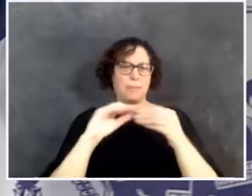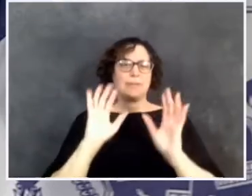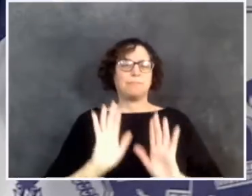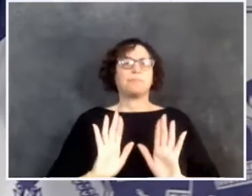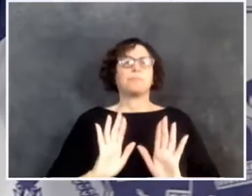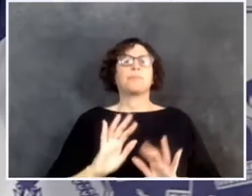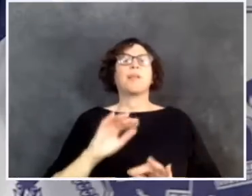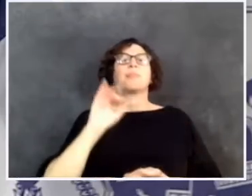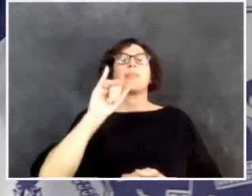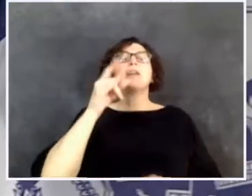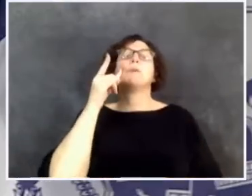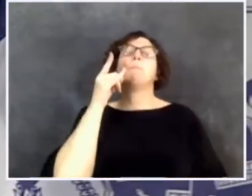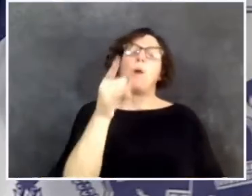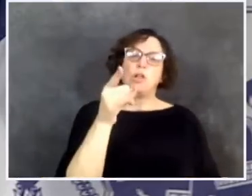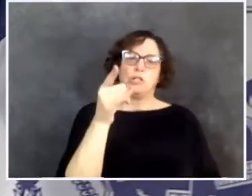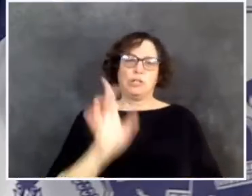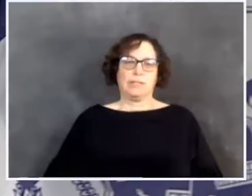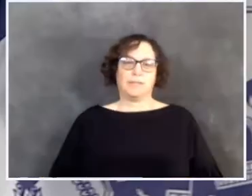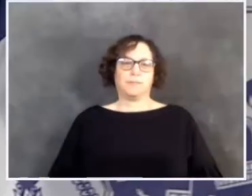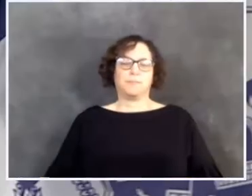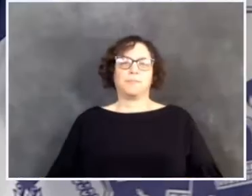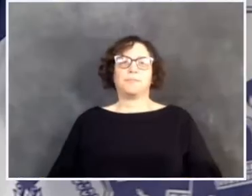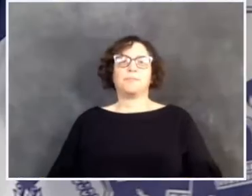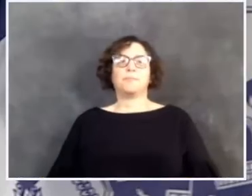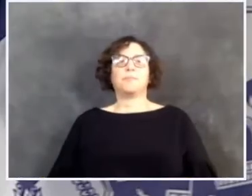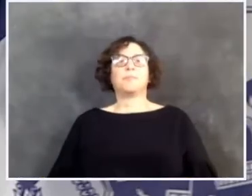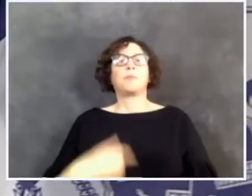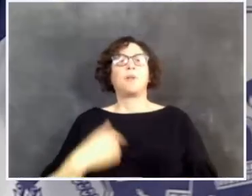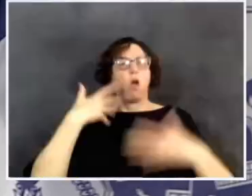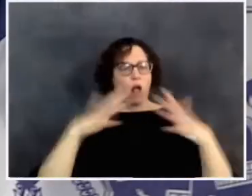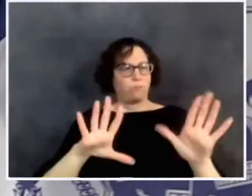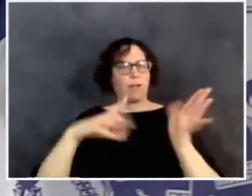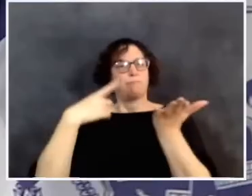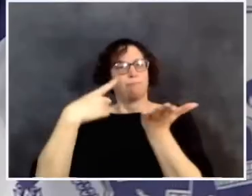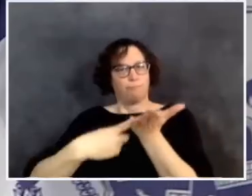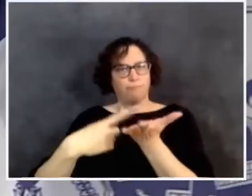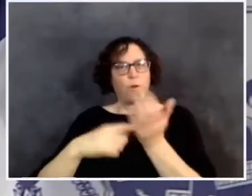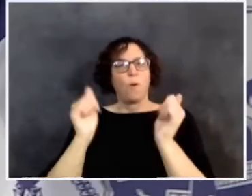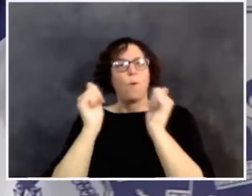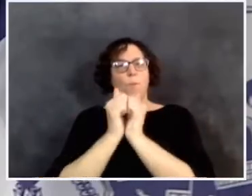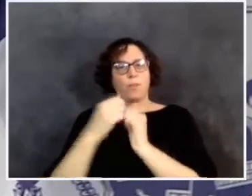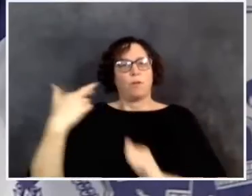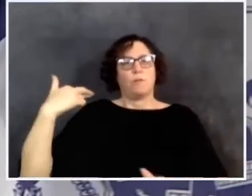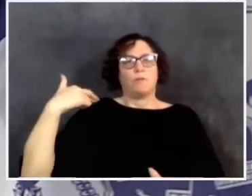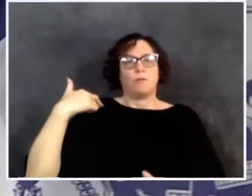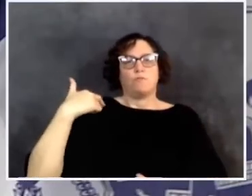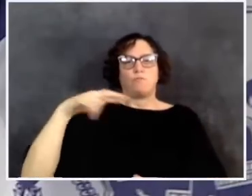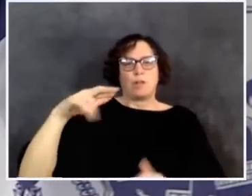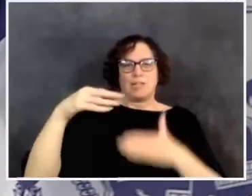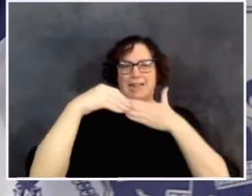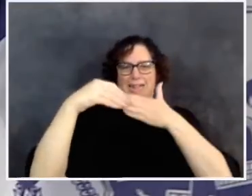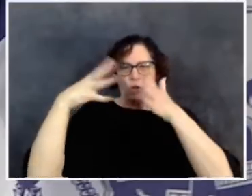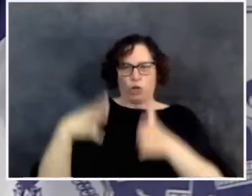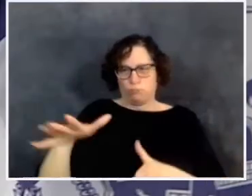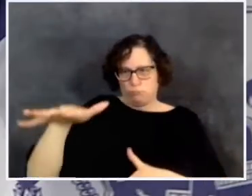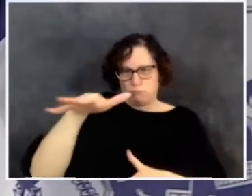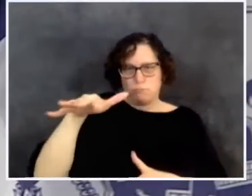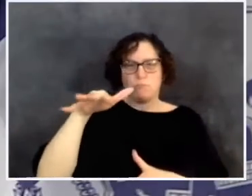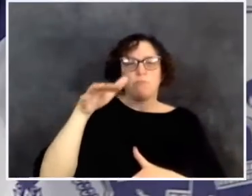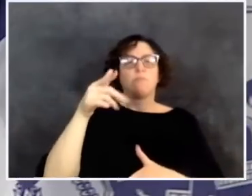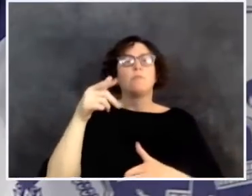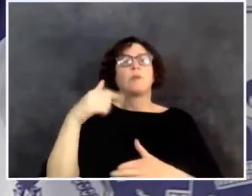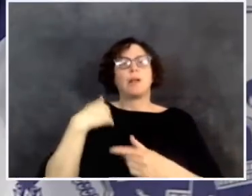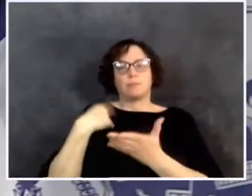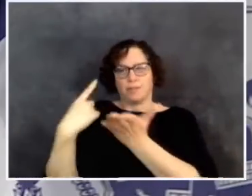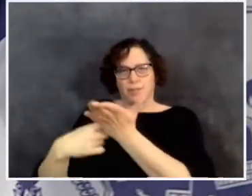leaders of the Jewish community. I've had the conversation with Commissioner Shea and Chief Monahan. No, it's